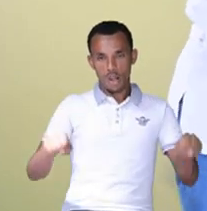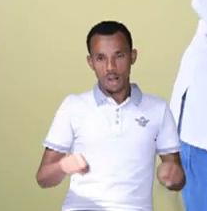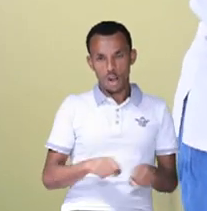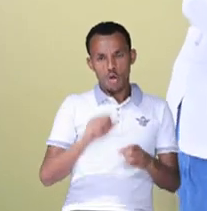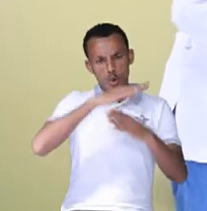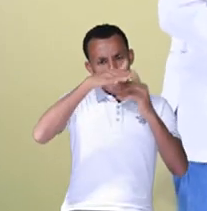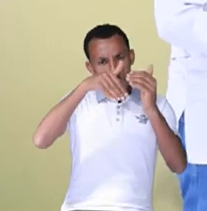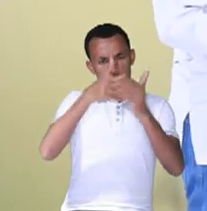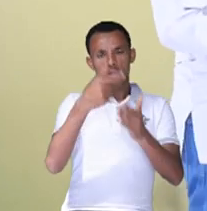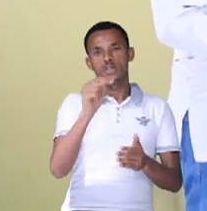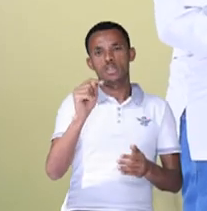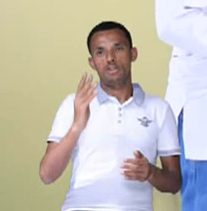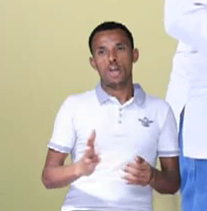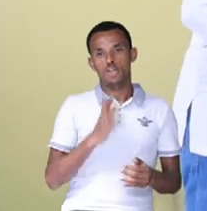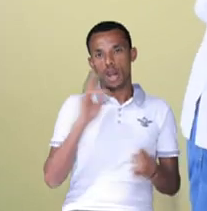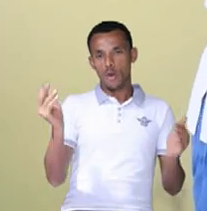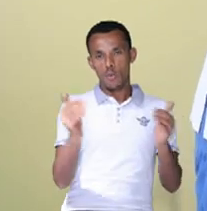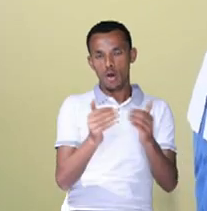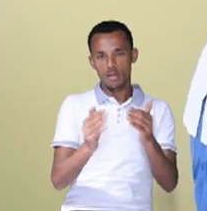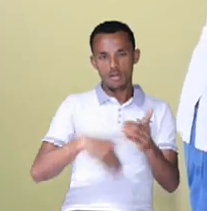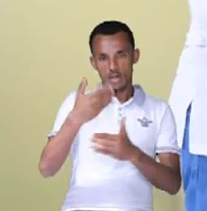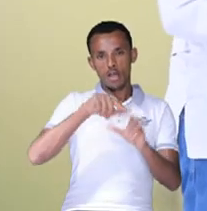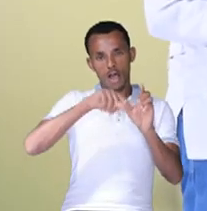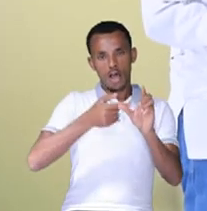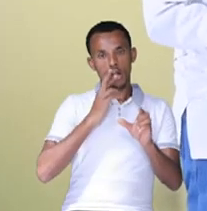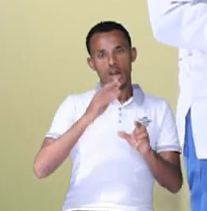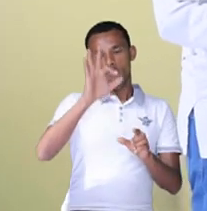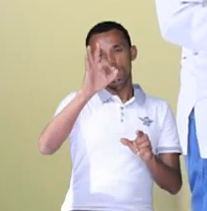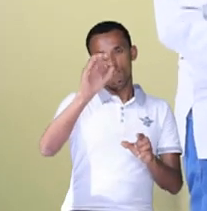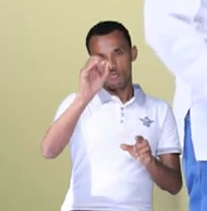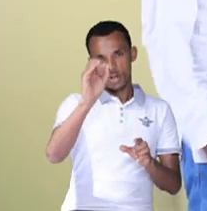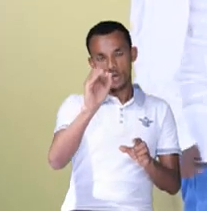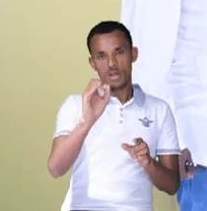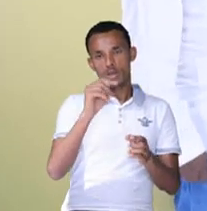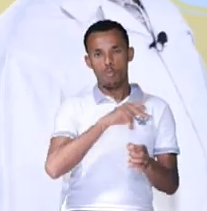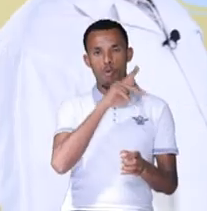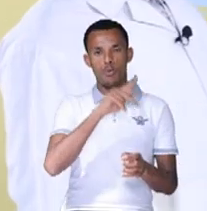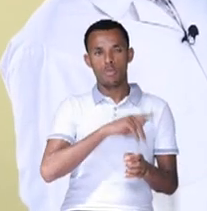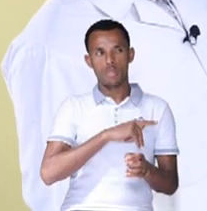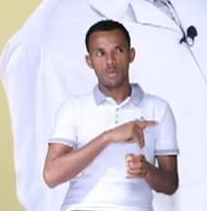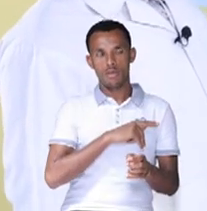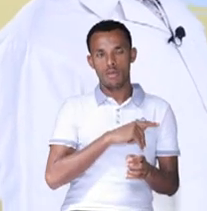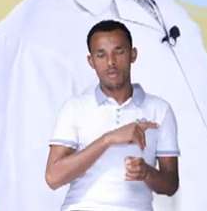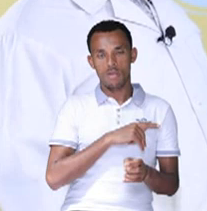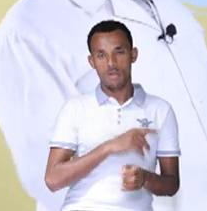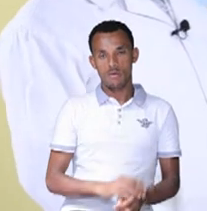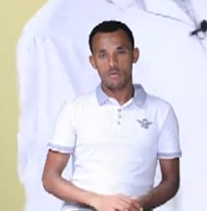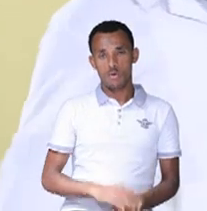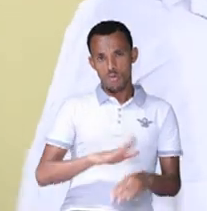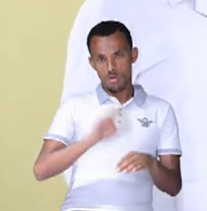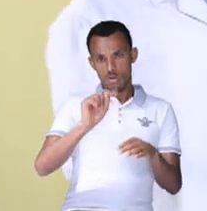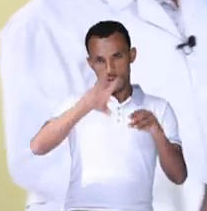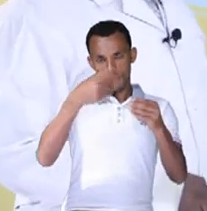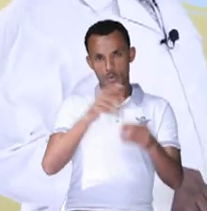All the sides are equal. Then the angles are 90 degree. The property. So on the